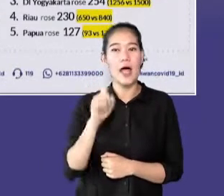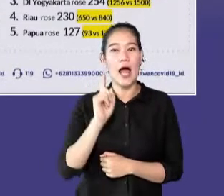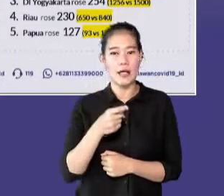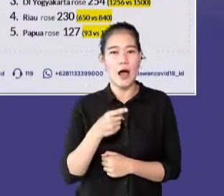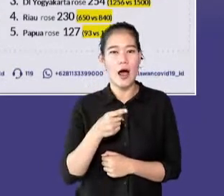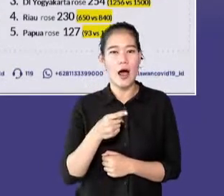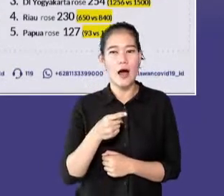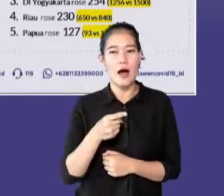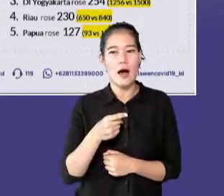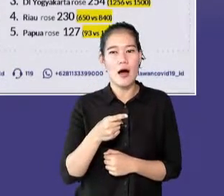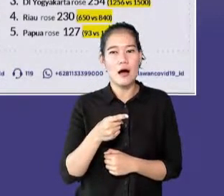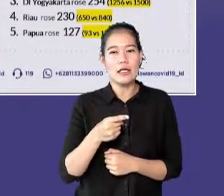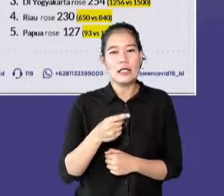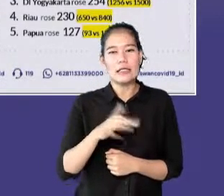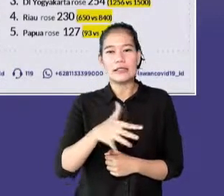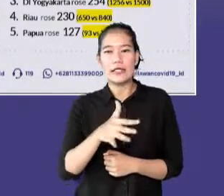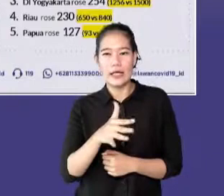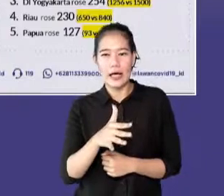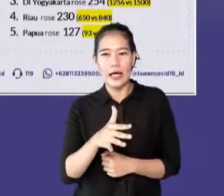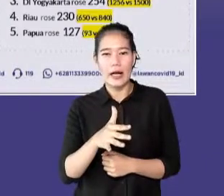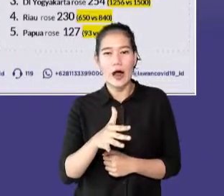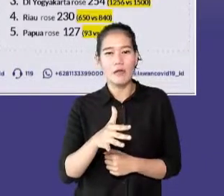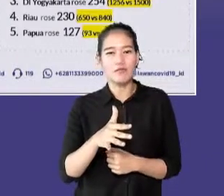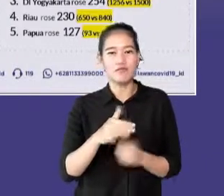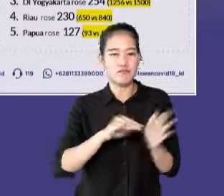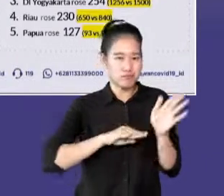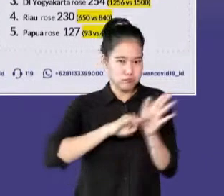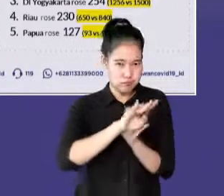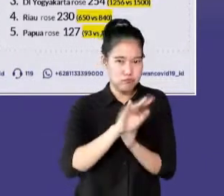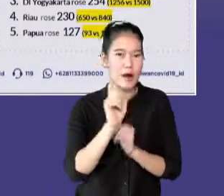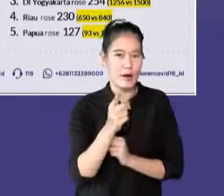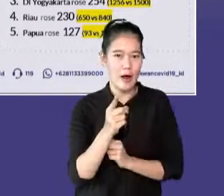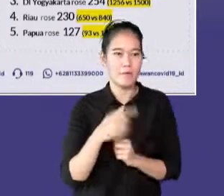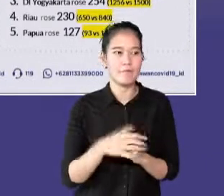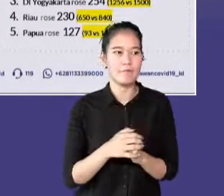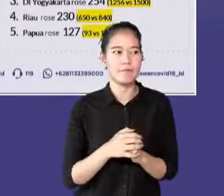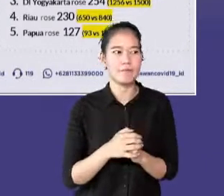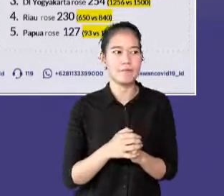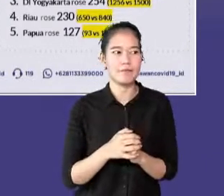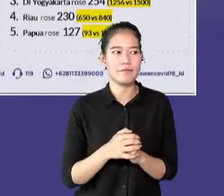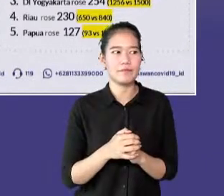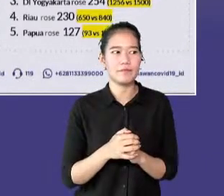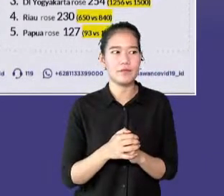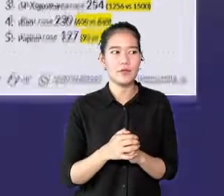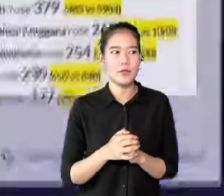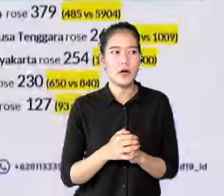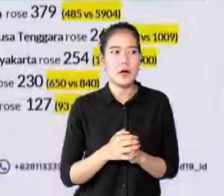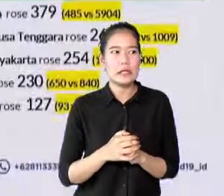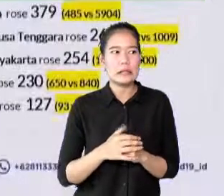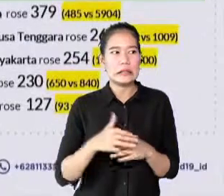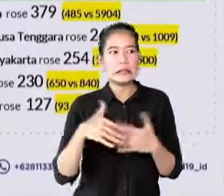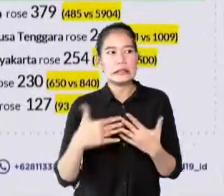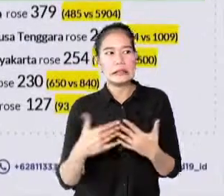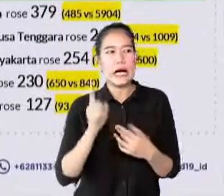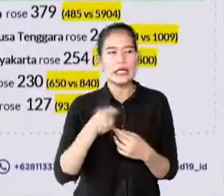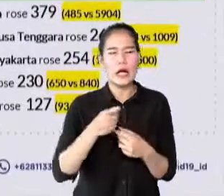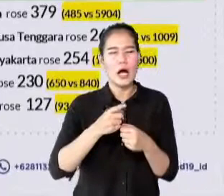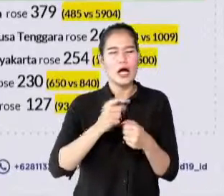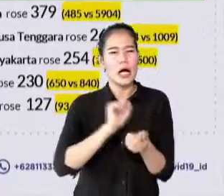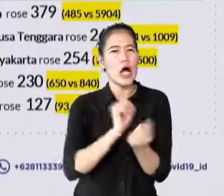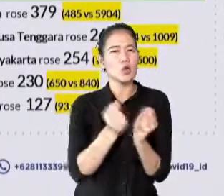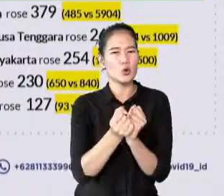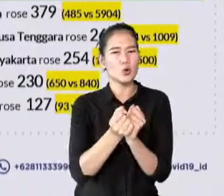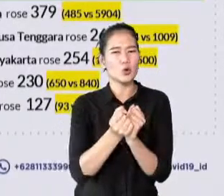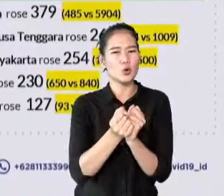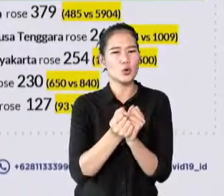witnessed an unfavorable trend this week. The task force is disappointed by the increase in